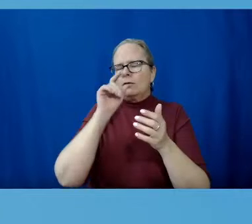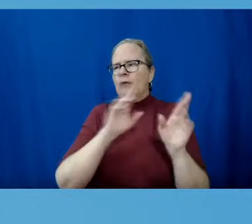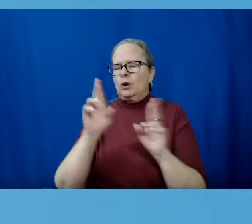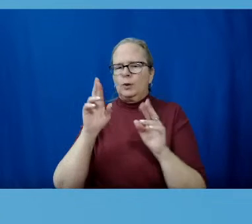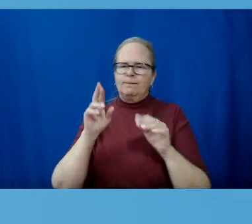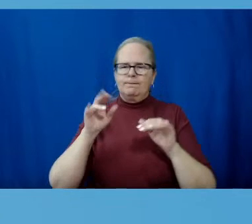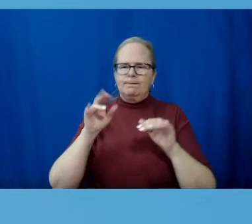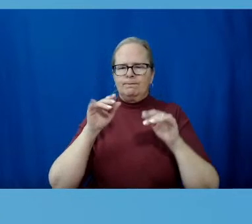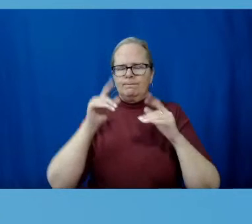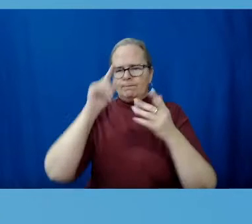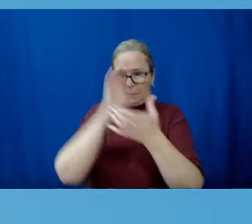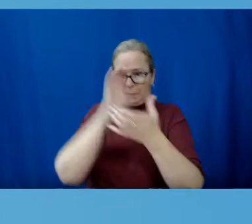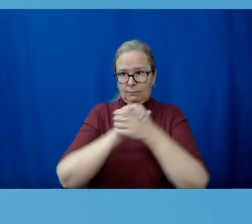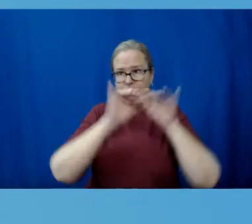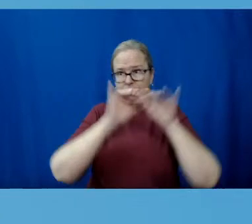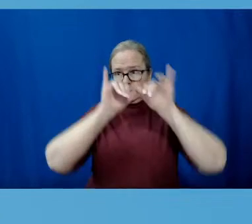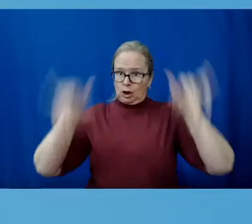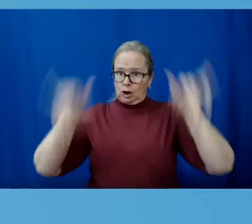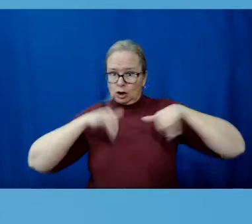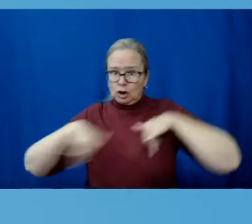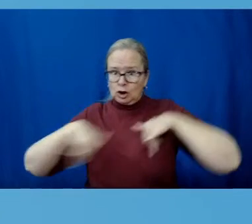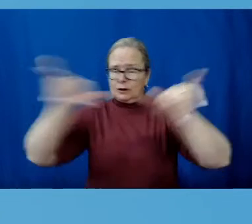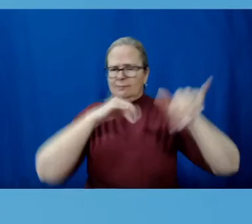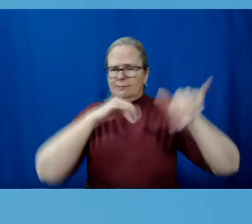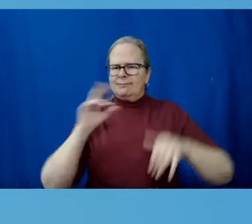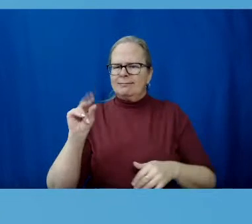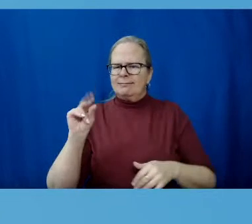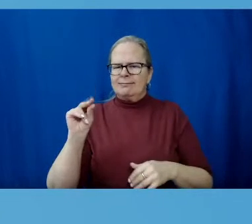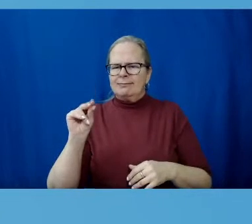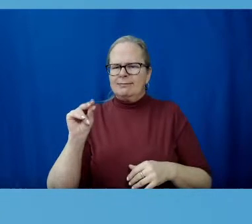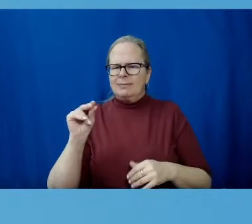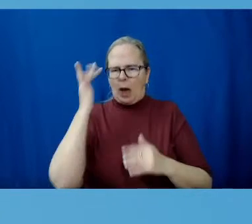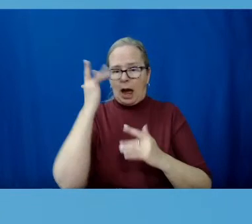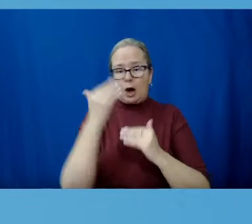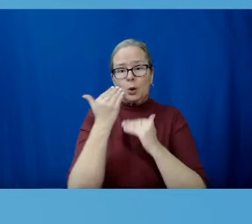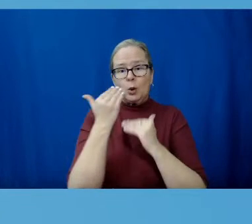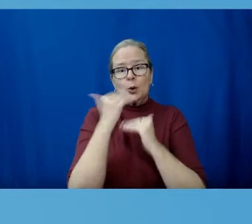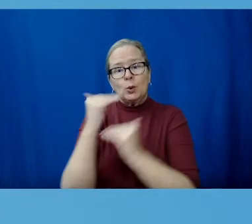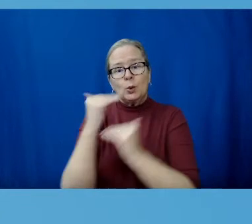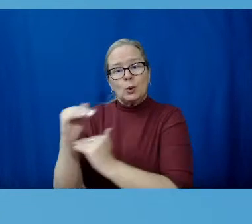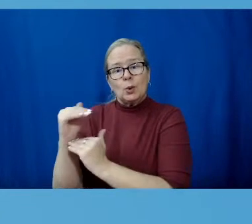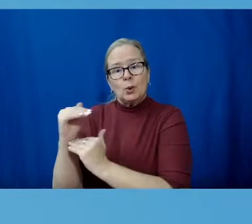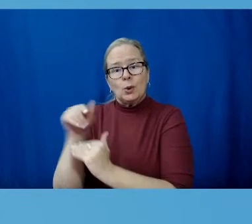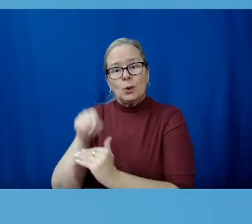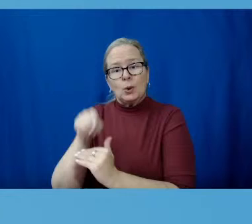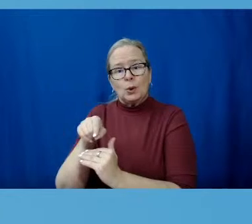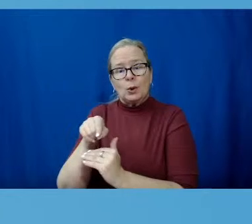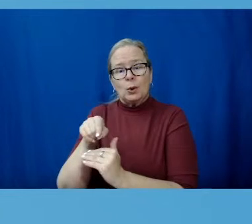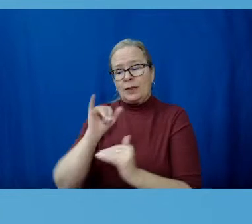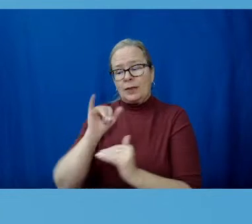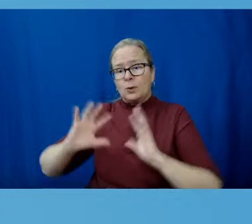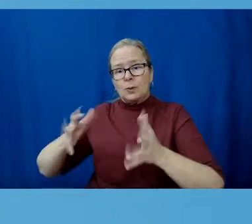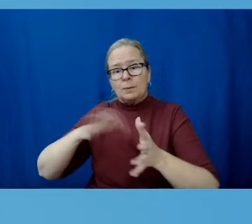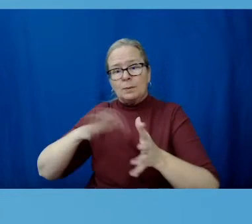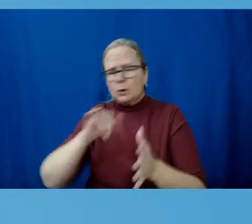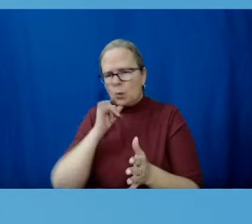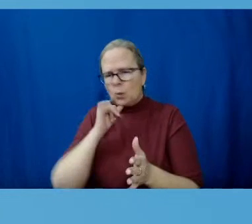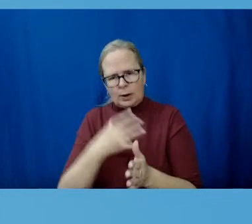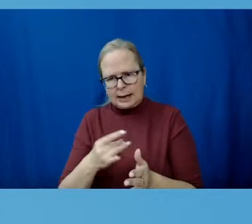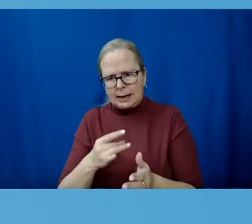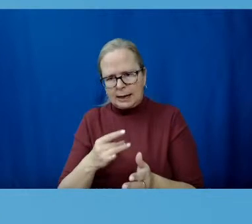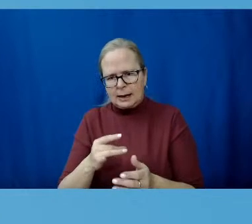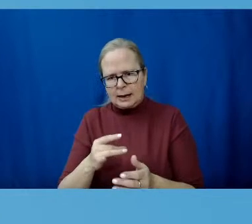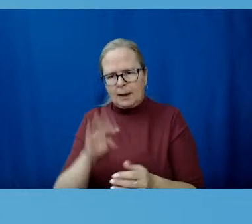restrictions they don't like. So what's happened here in Alberta is that even though at times you saw 75% of Albertans wanted more